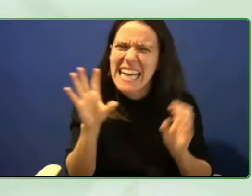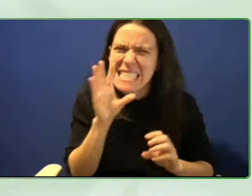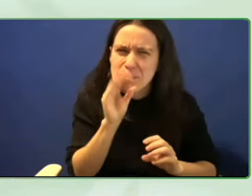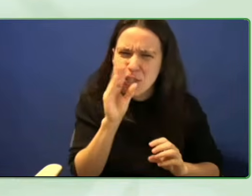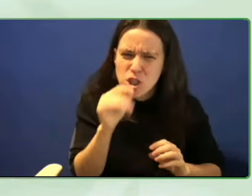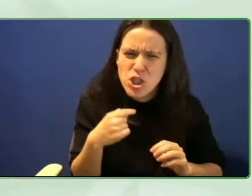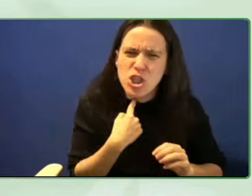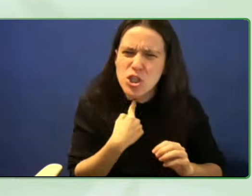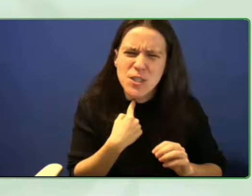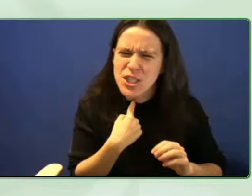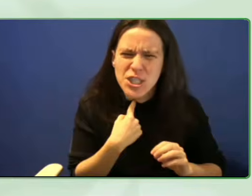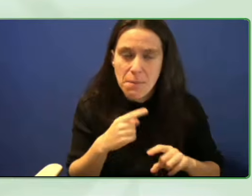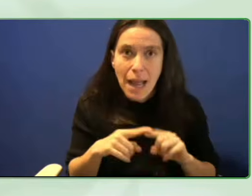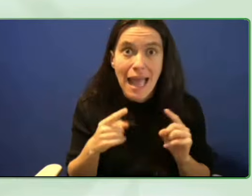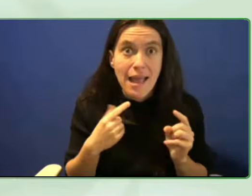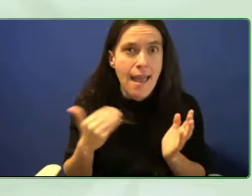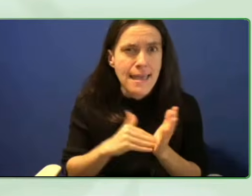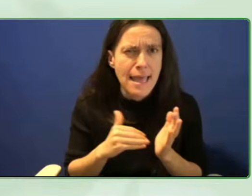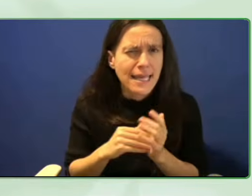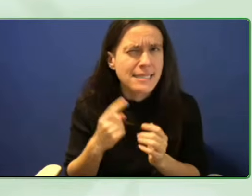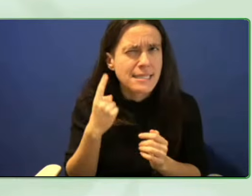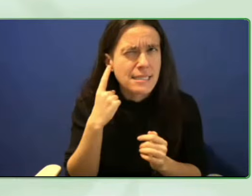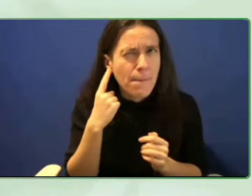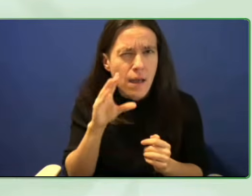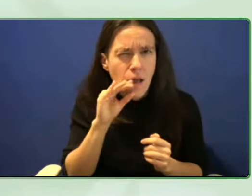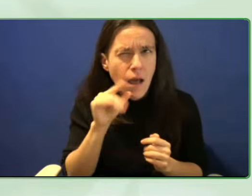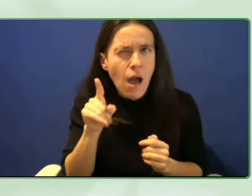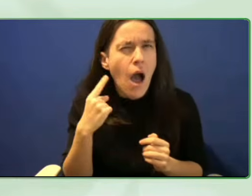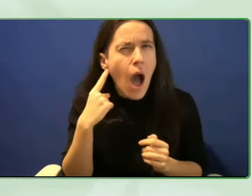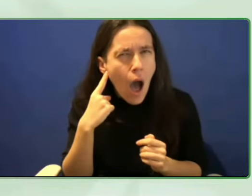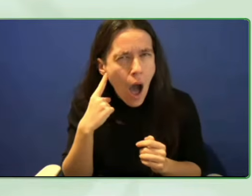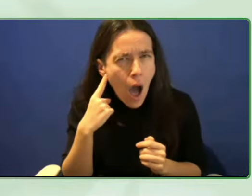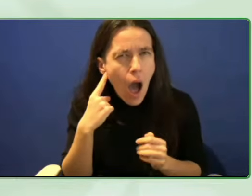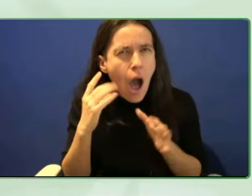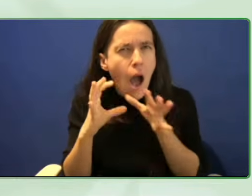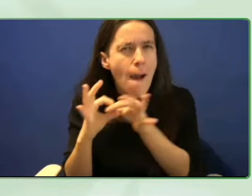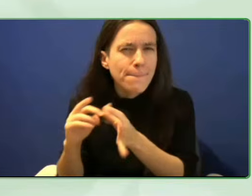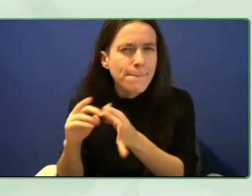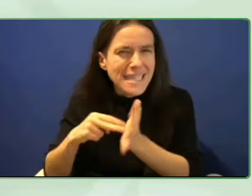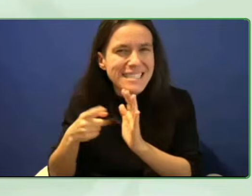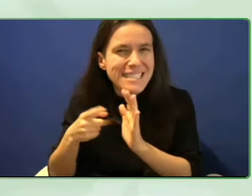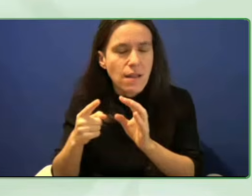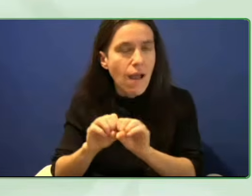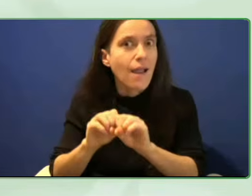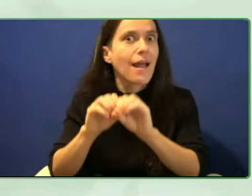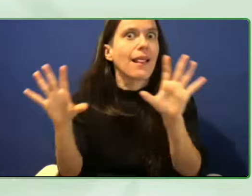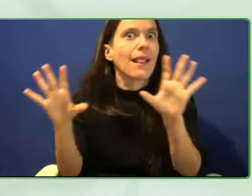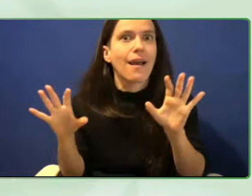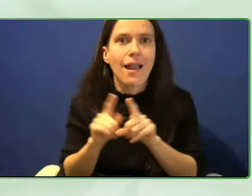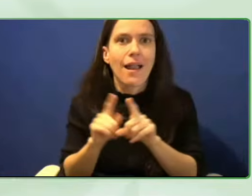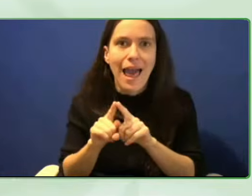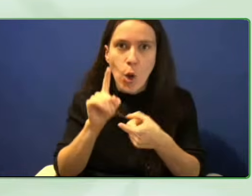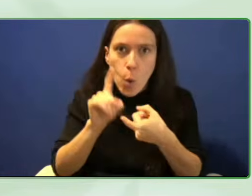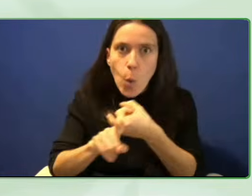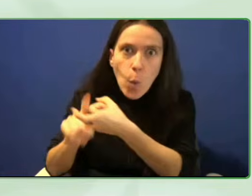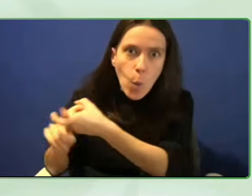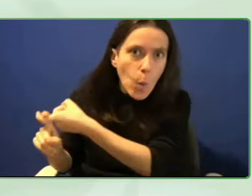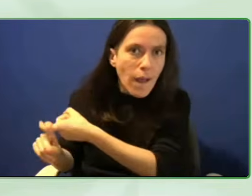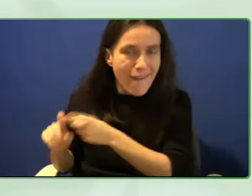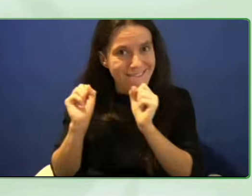could capture that. And the next time we hear that whistle, click, hum, whatever, that means that you want